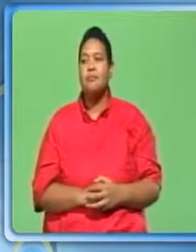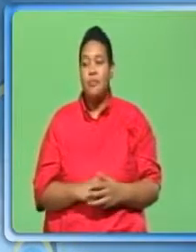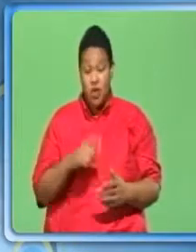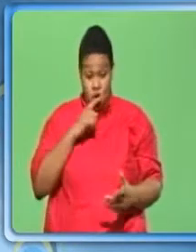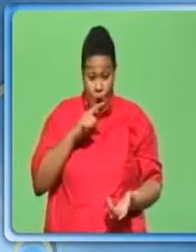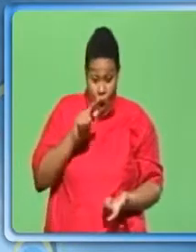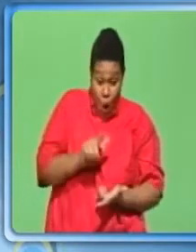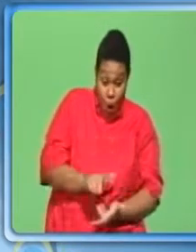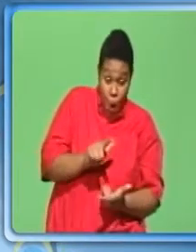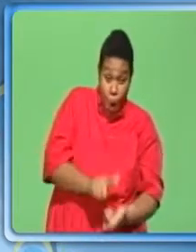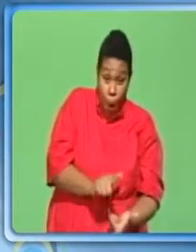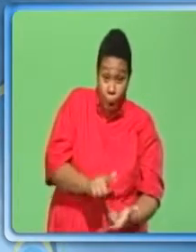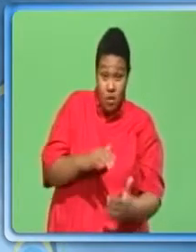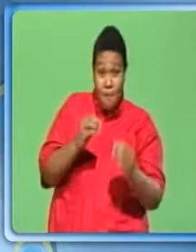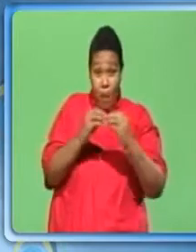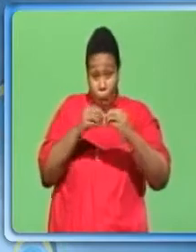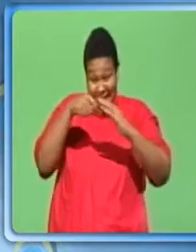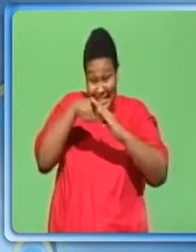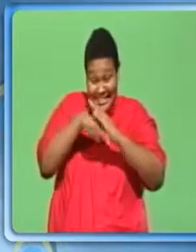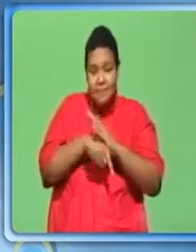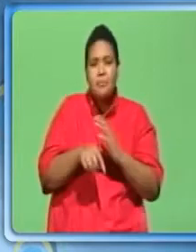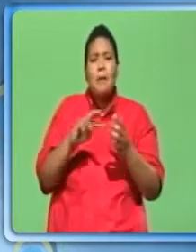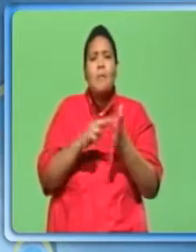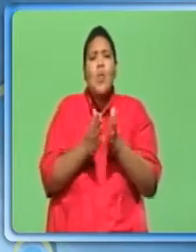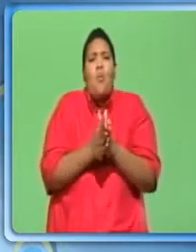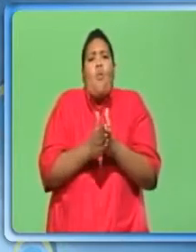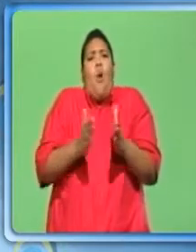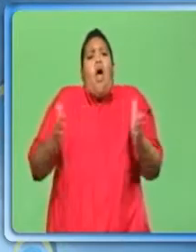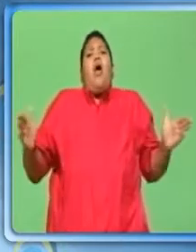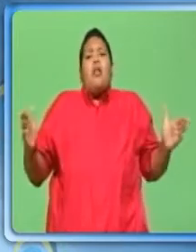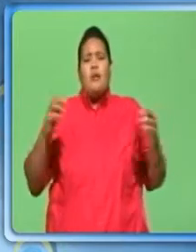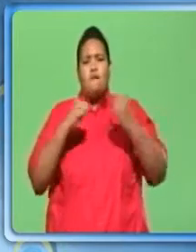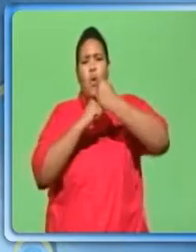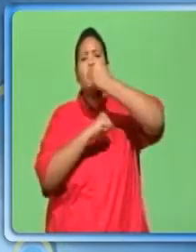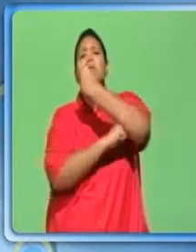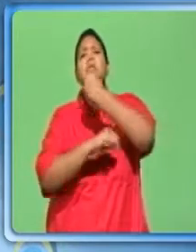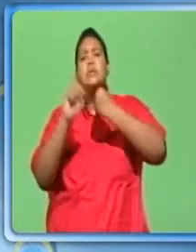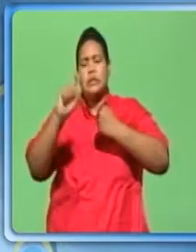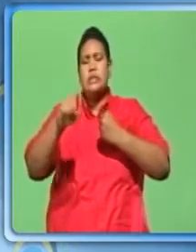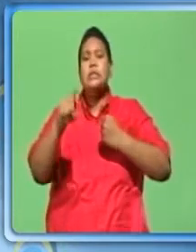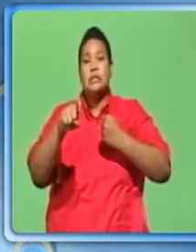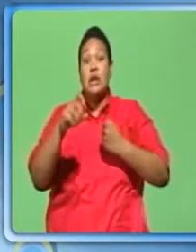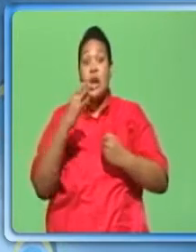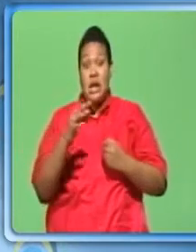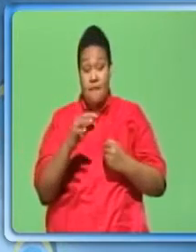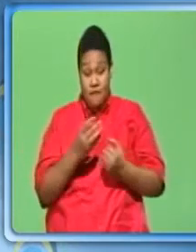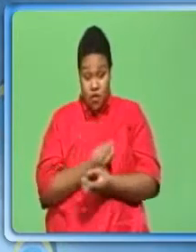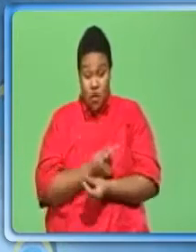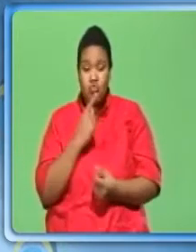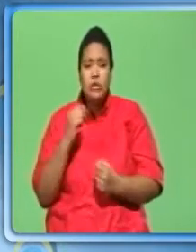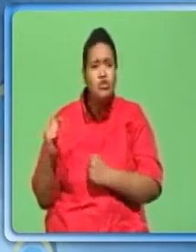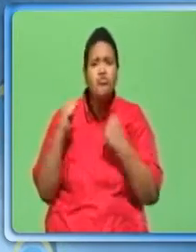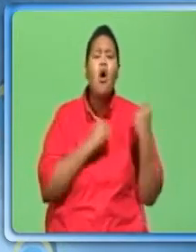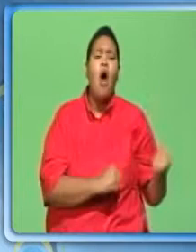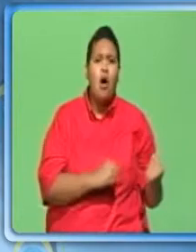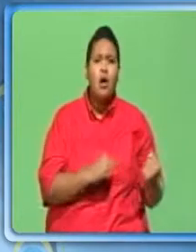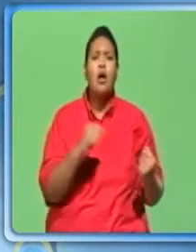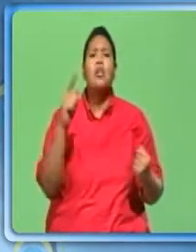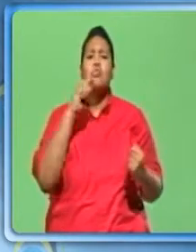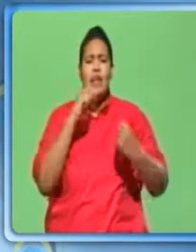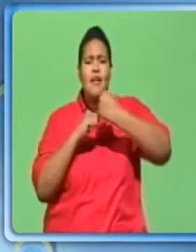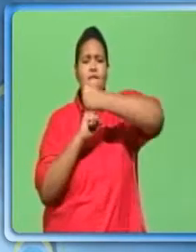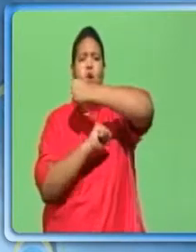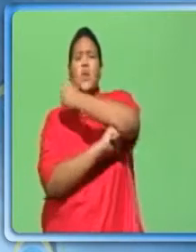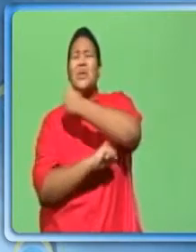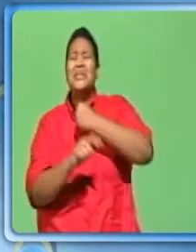bearing capacity of the soil, the wider the foundation needs to be. If the soil is very strong, the foundation